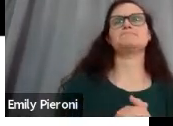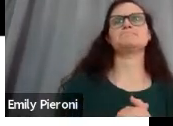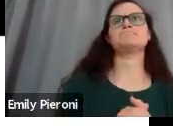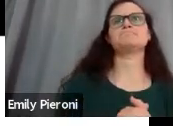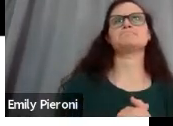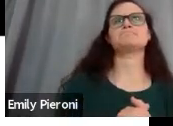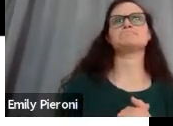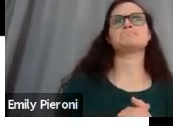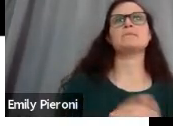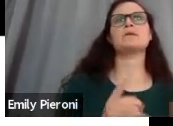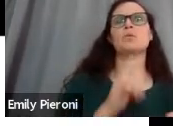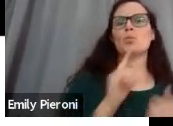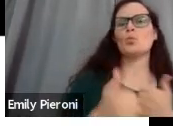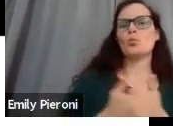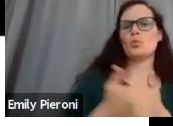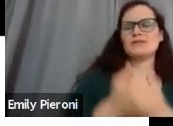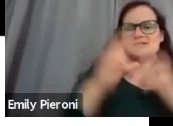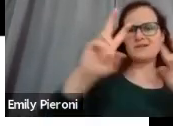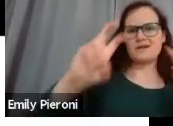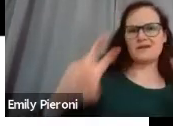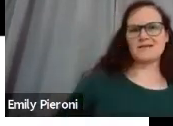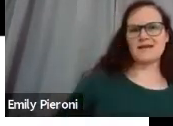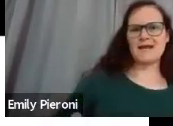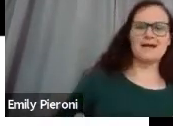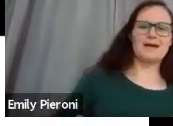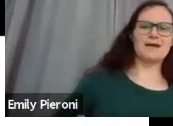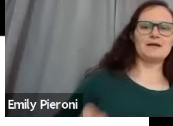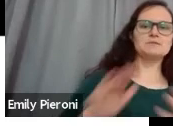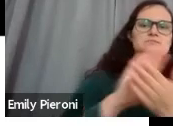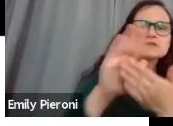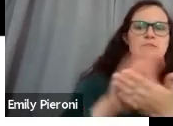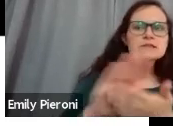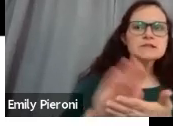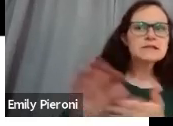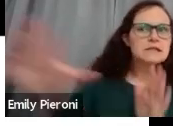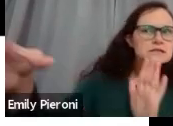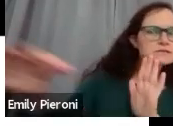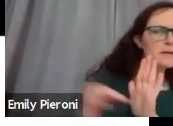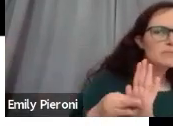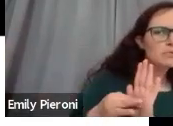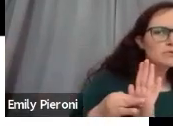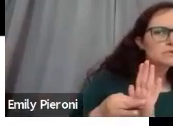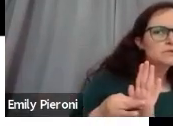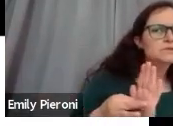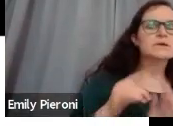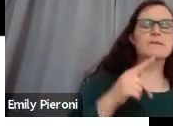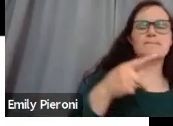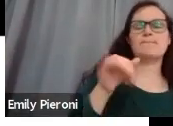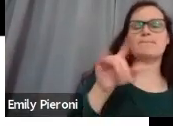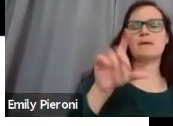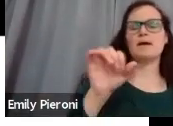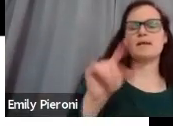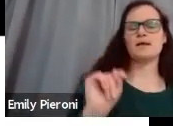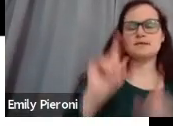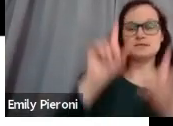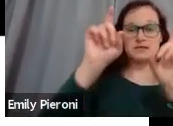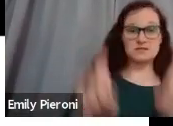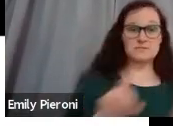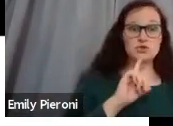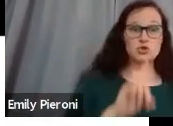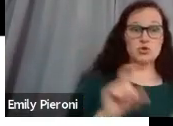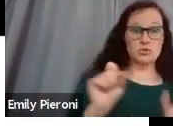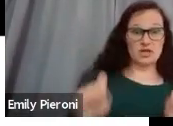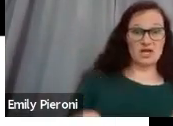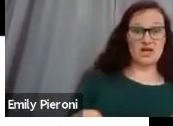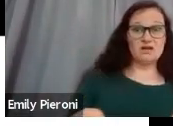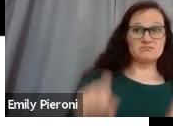conducting risk analysis and treatment sampling and conducting pilot tests to make sure we can get cost performance testing and make sure